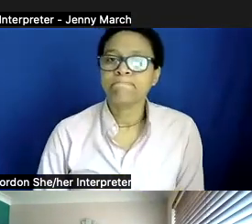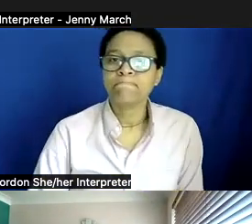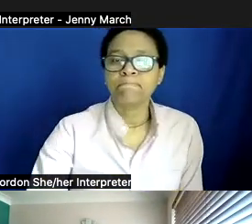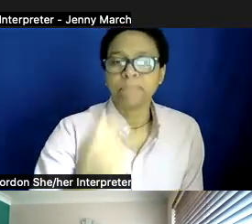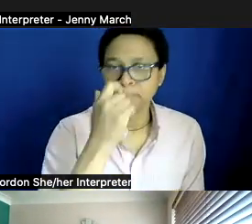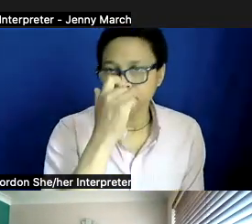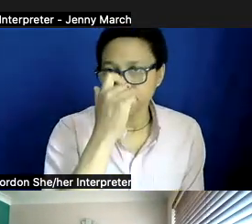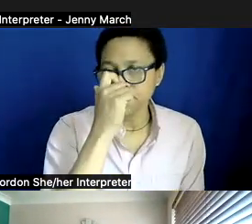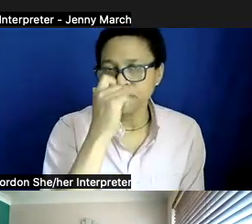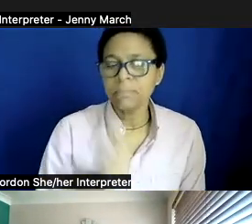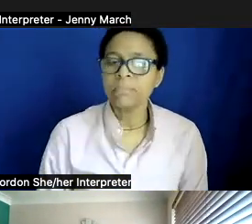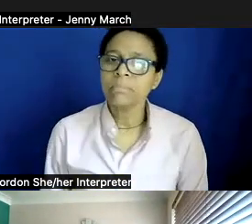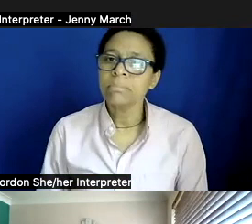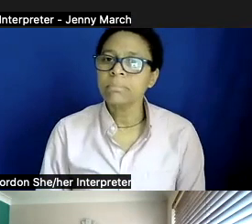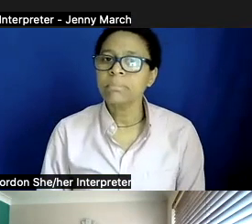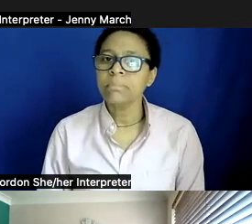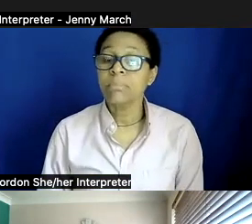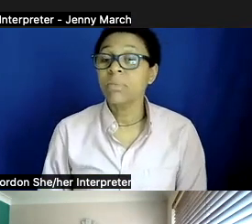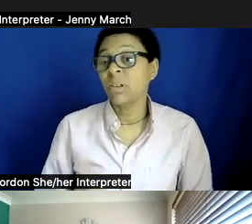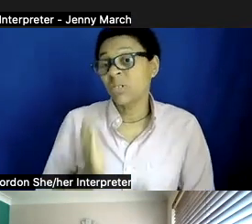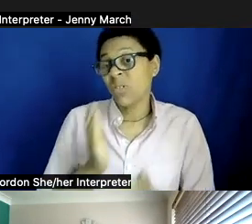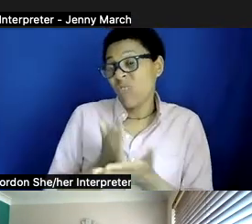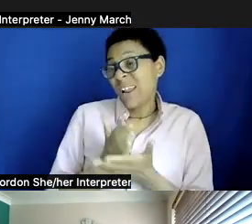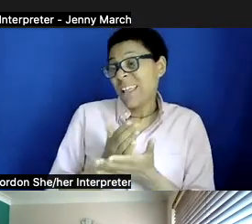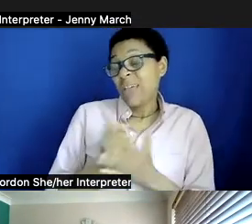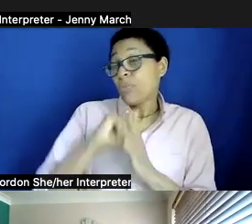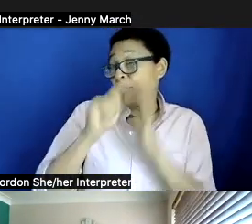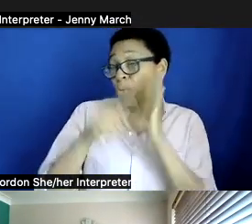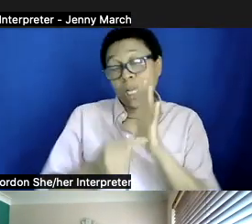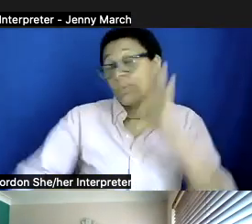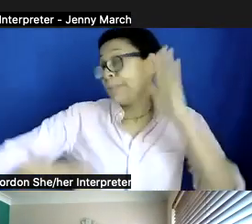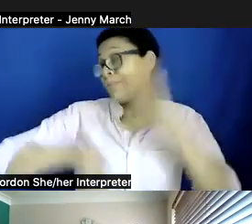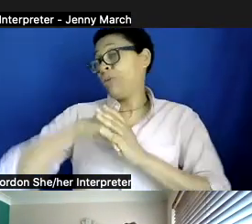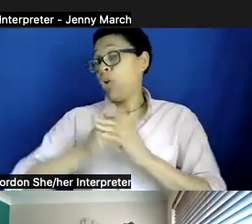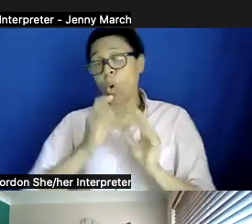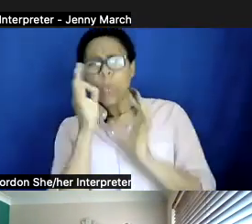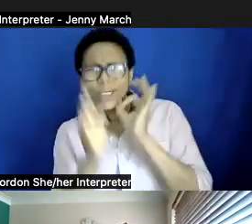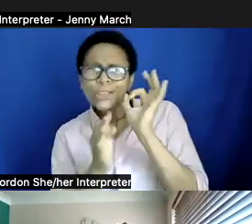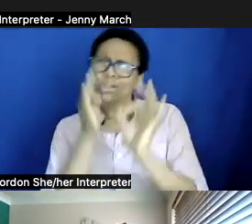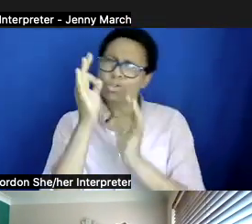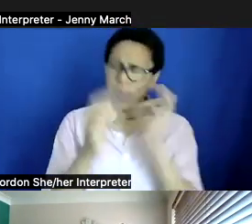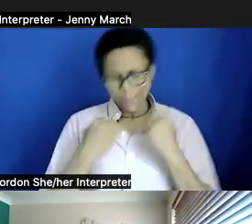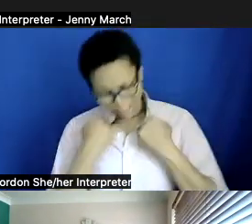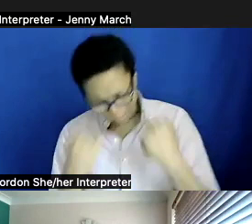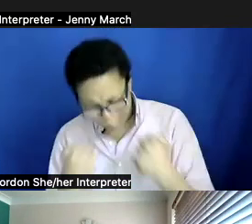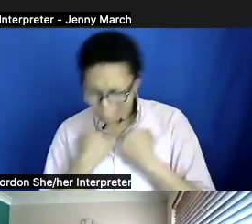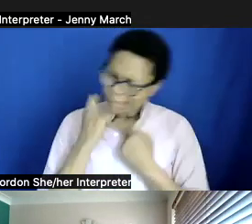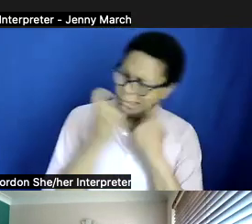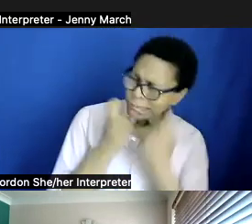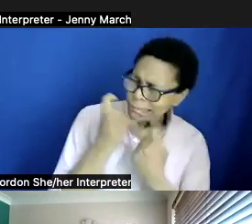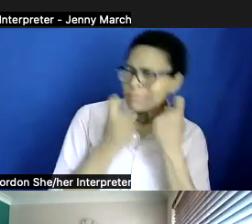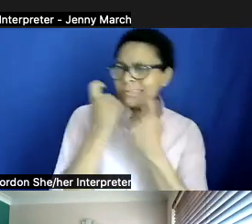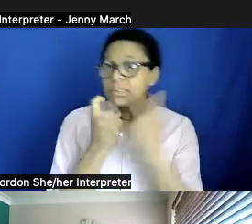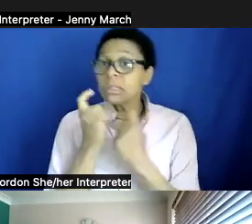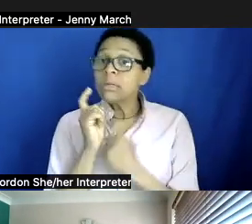constant. I mean, basically the whole project was just questions and chatting and there was lots of going around in circles, but we did find a way out